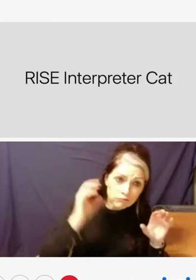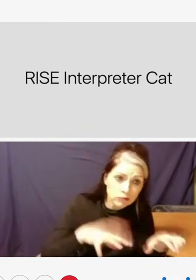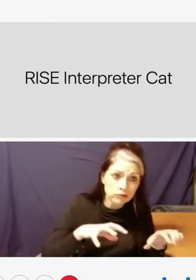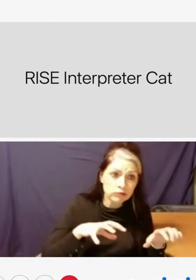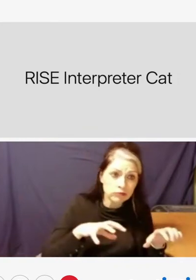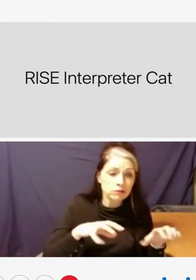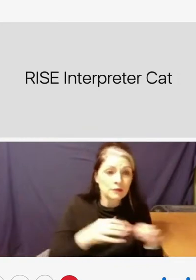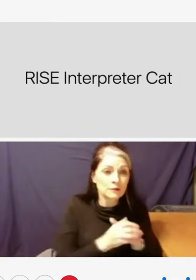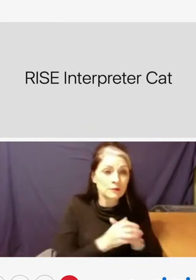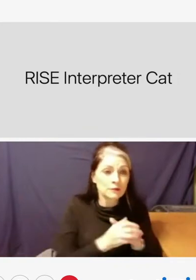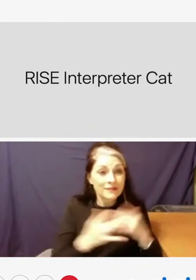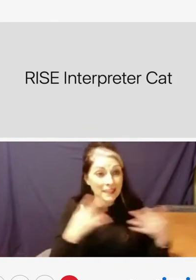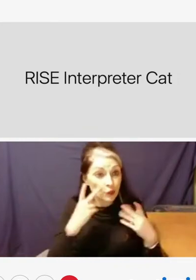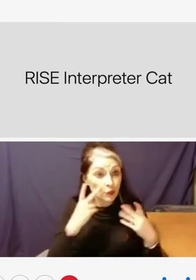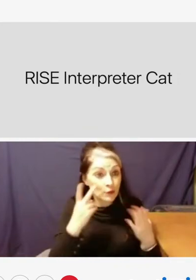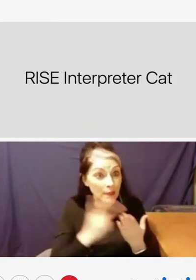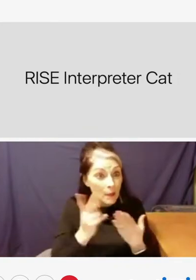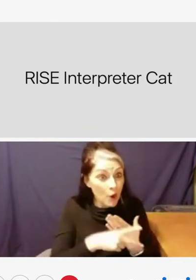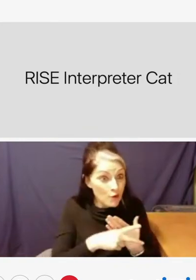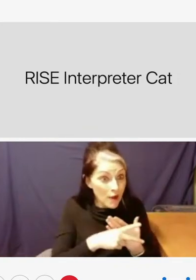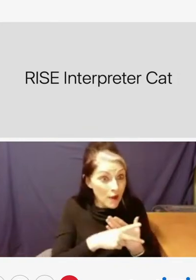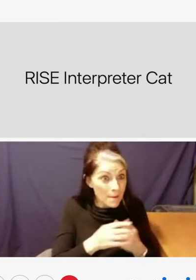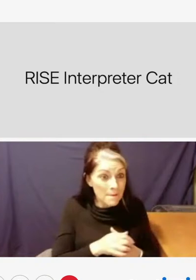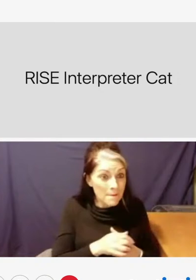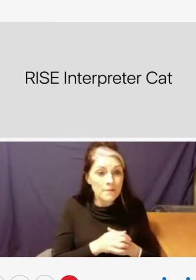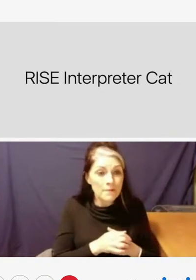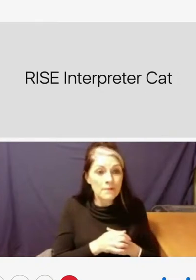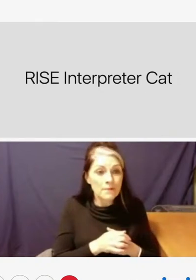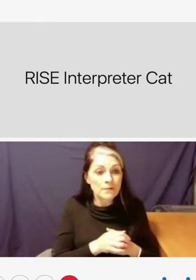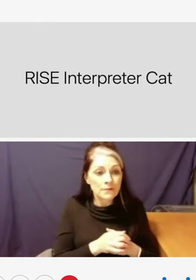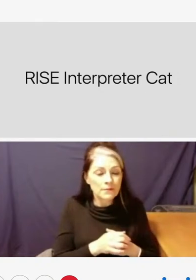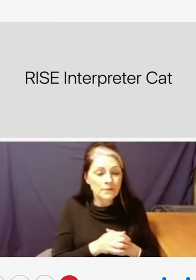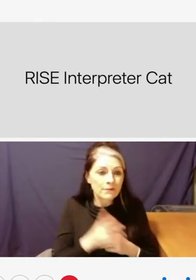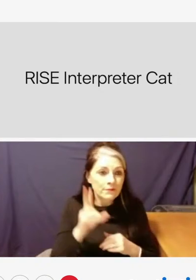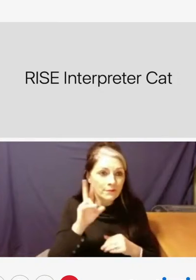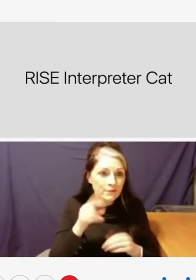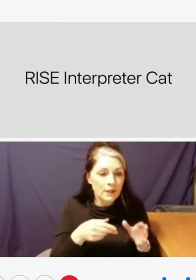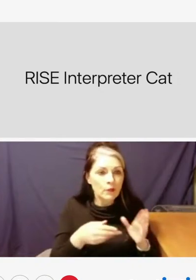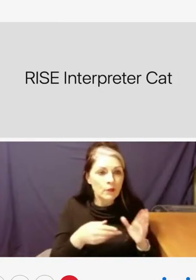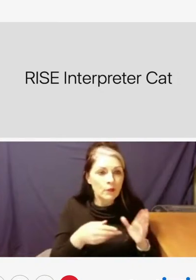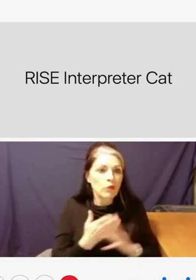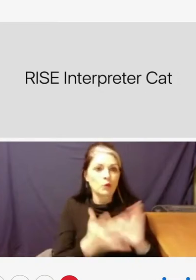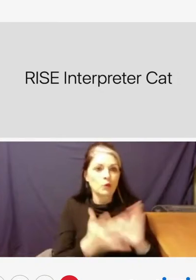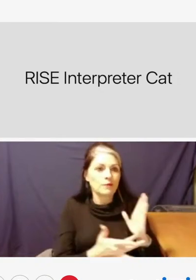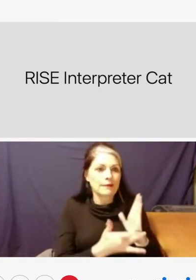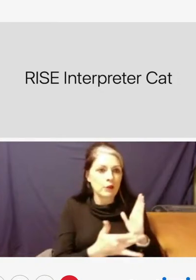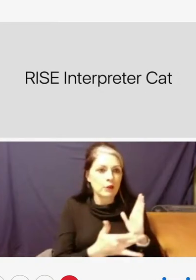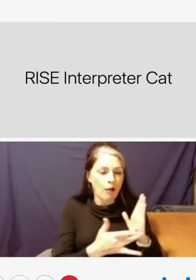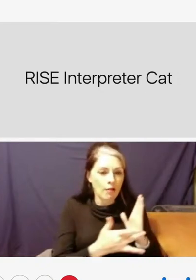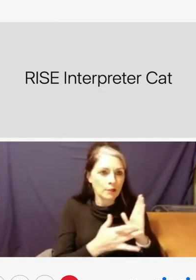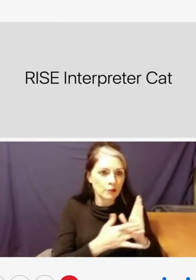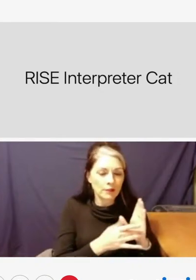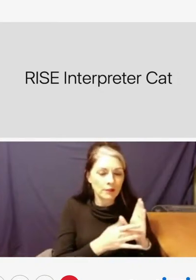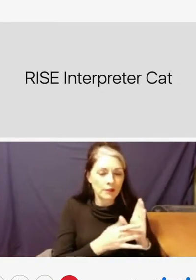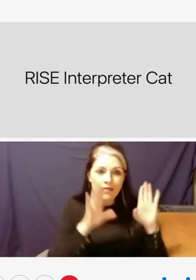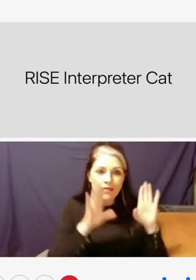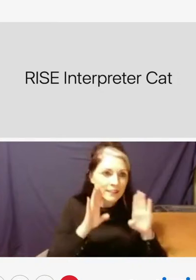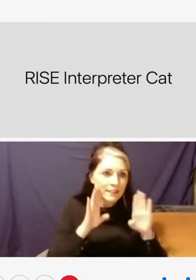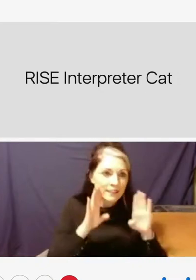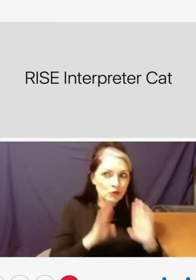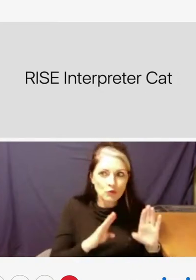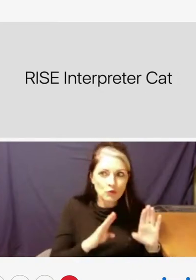this uh vehicle if you will through technology so just just great uh great opportunity here